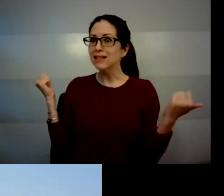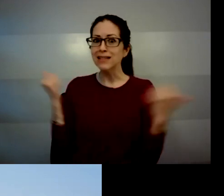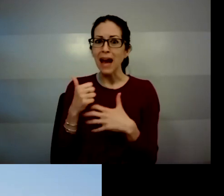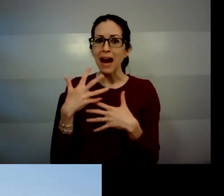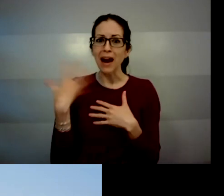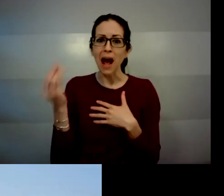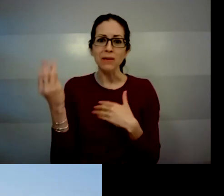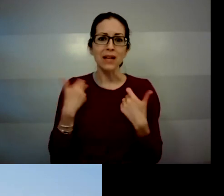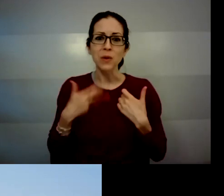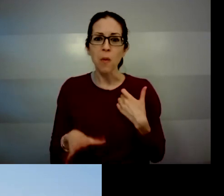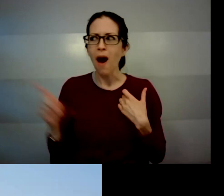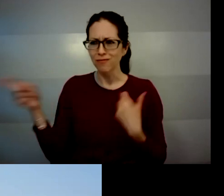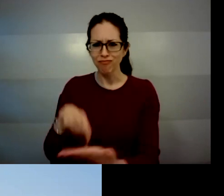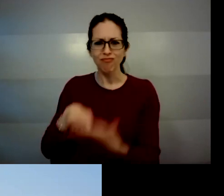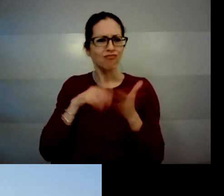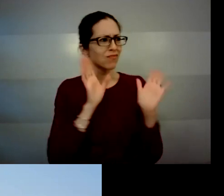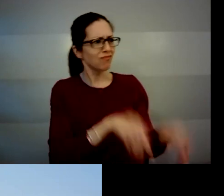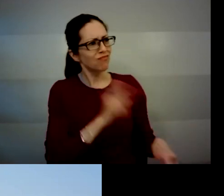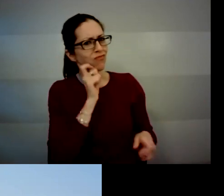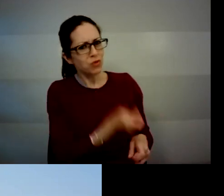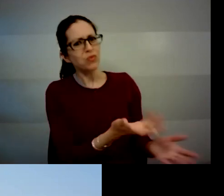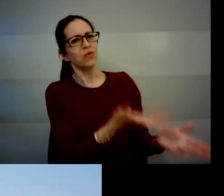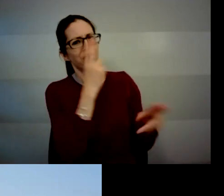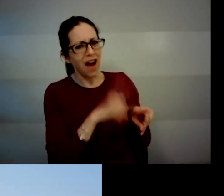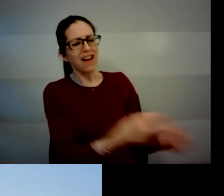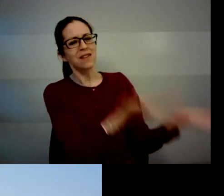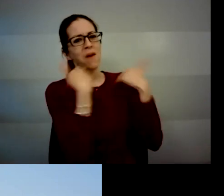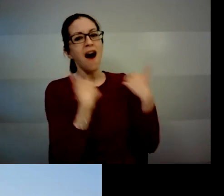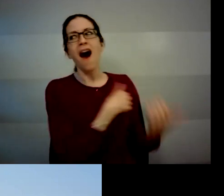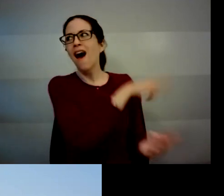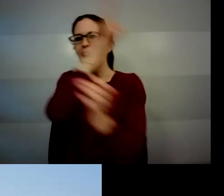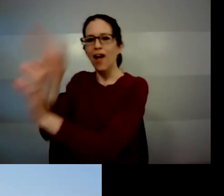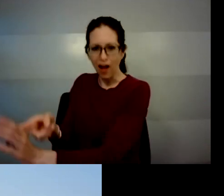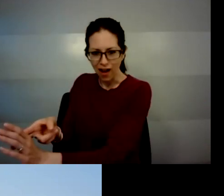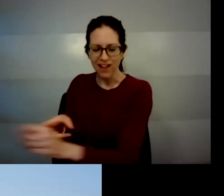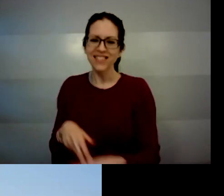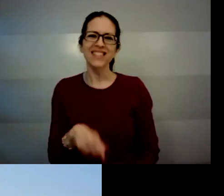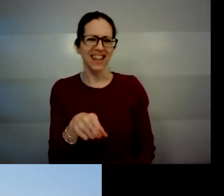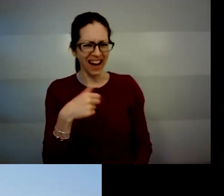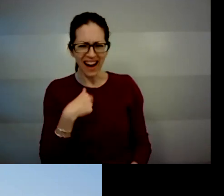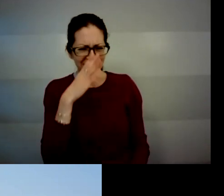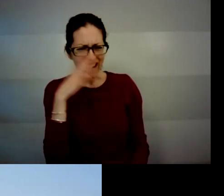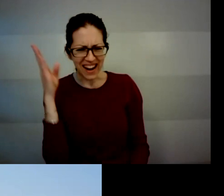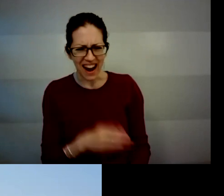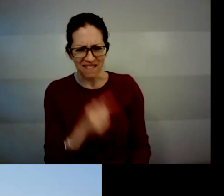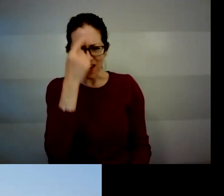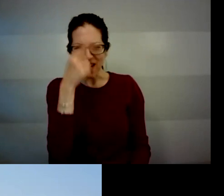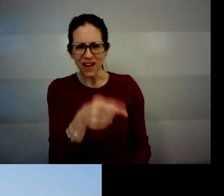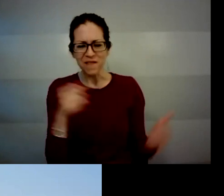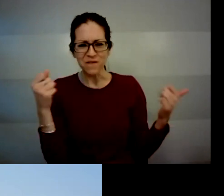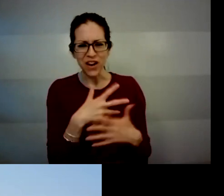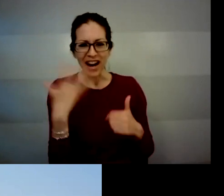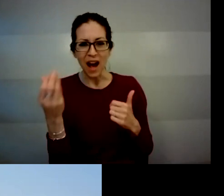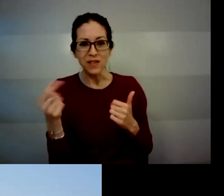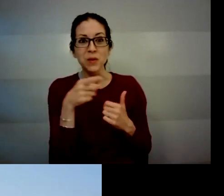the avian research ecologist that I am today. Wow, I never would have guessed that you were once afraid of the outside, especially with how much